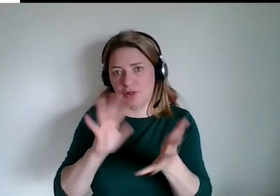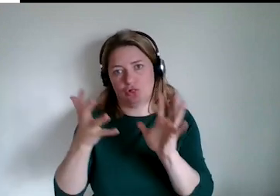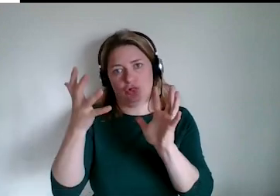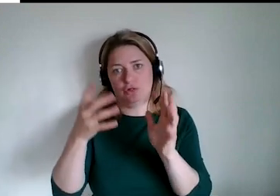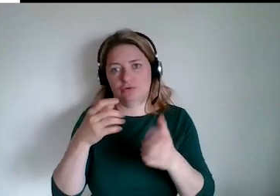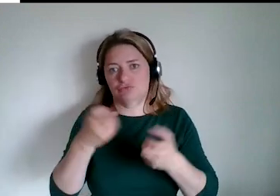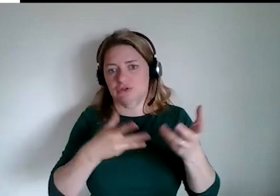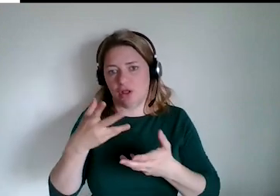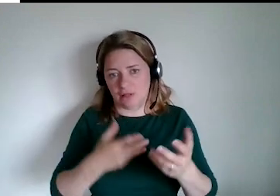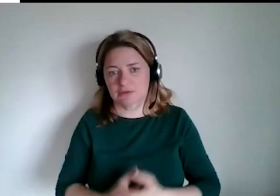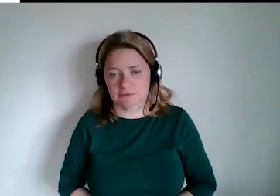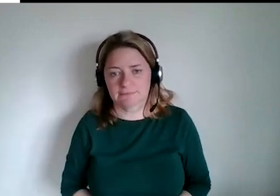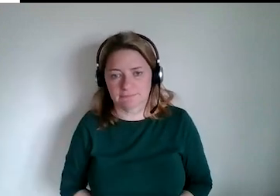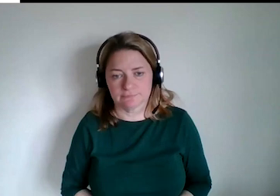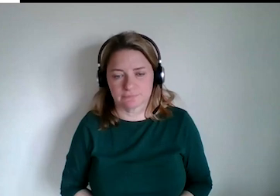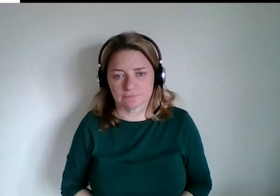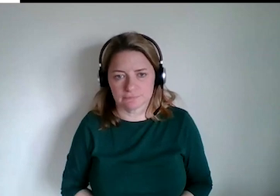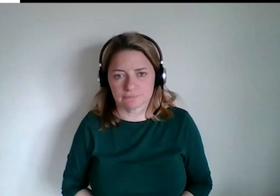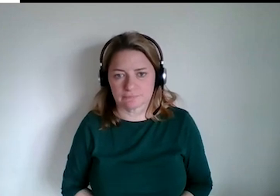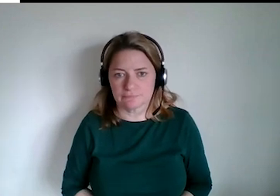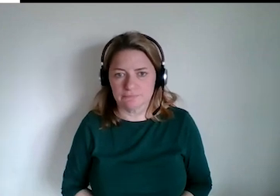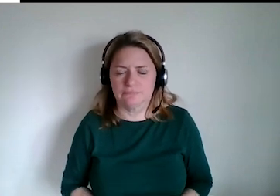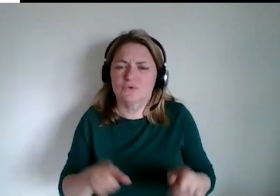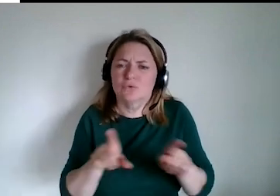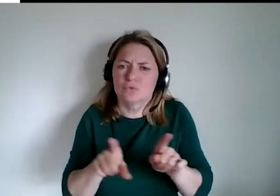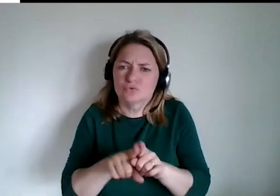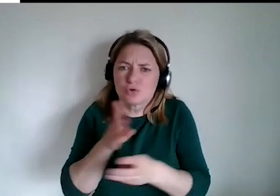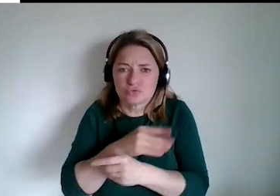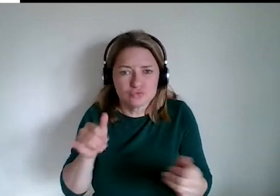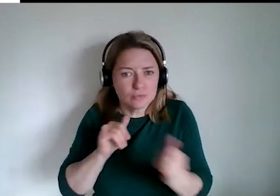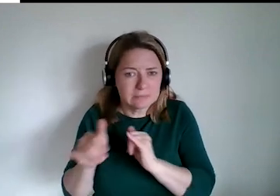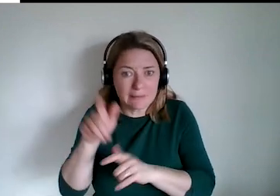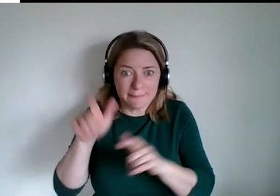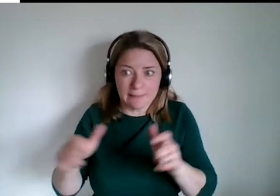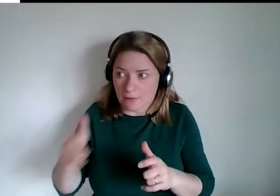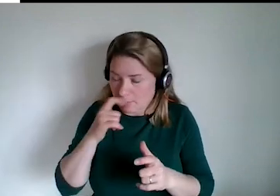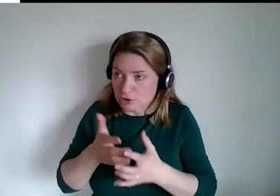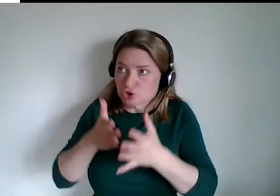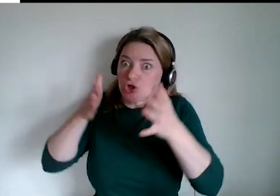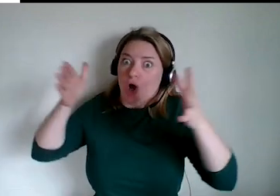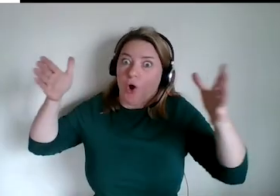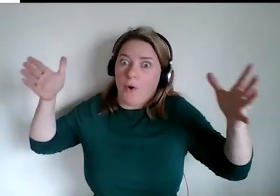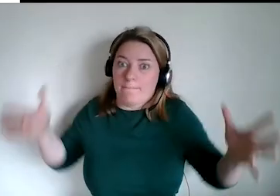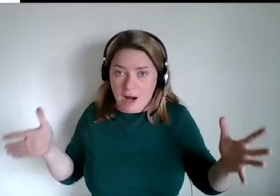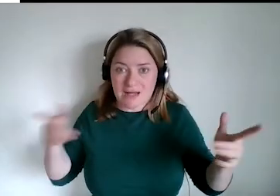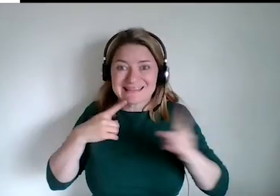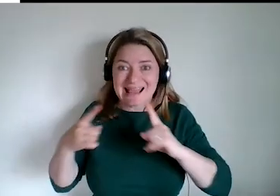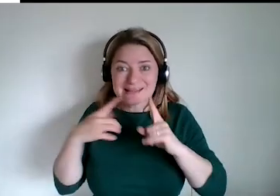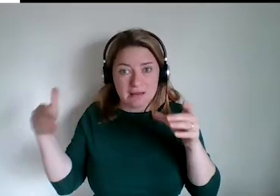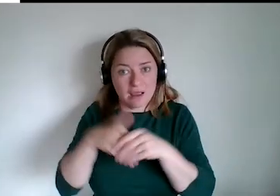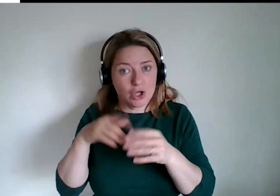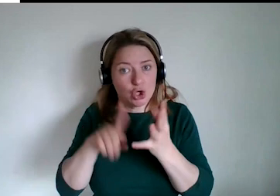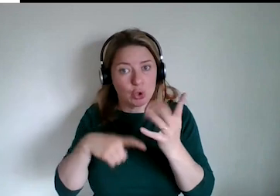results. And also people often fall down a bit of a data rabbit hole because there is so much data in UKMED, people get